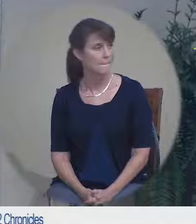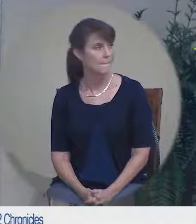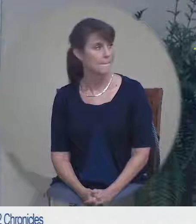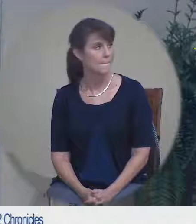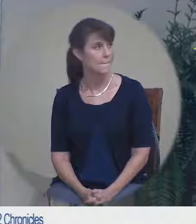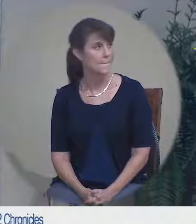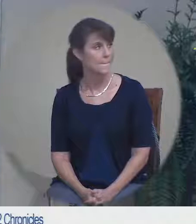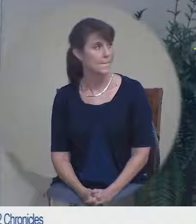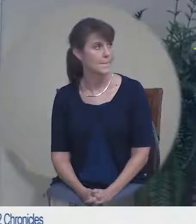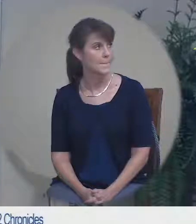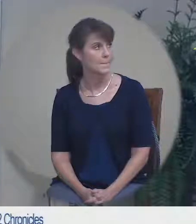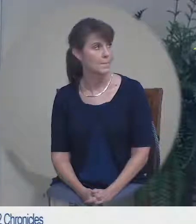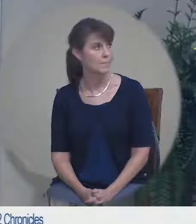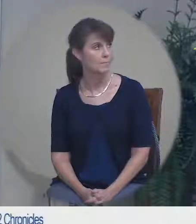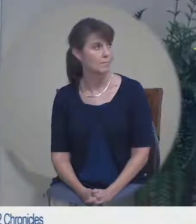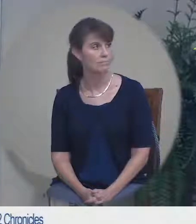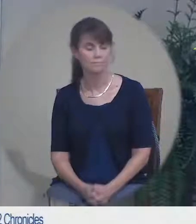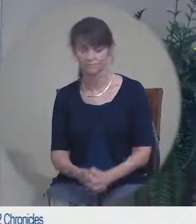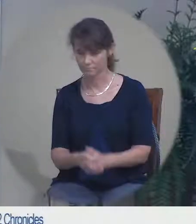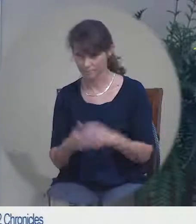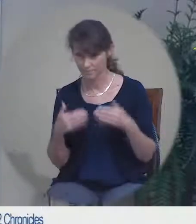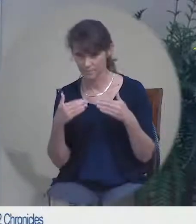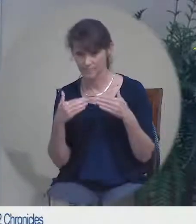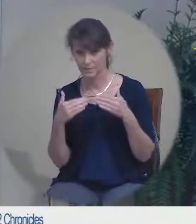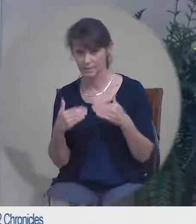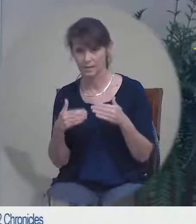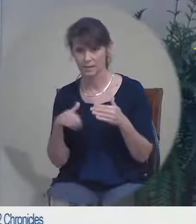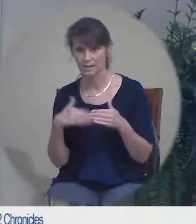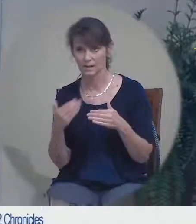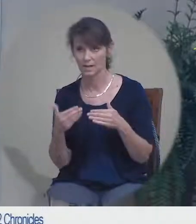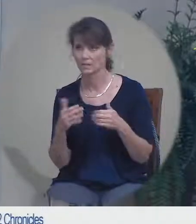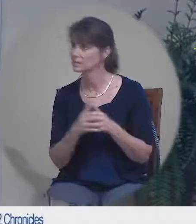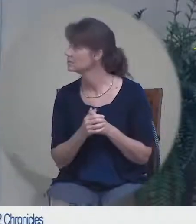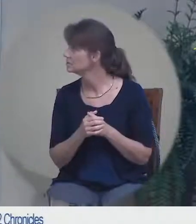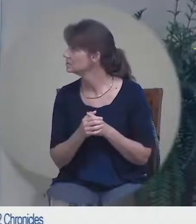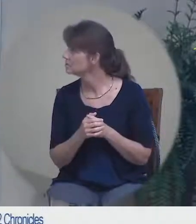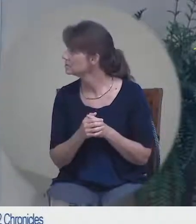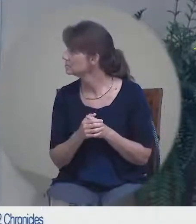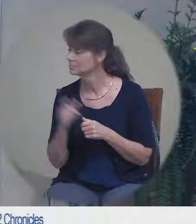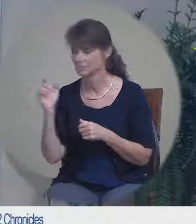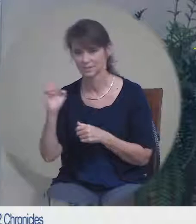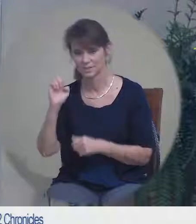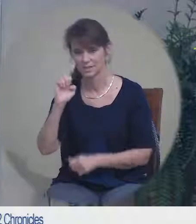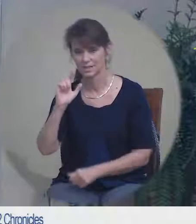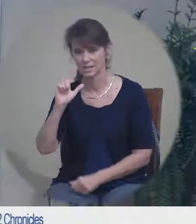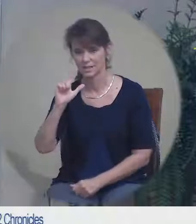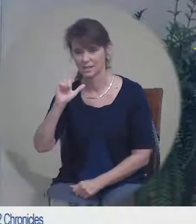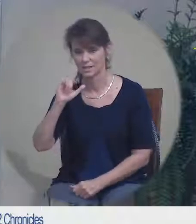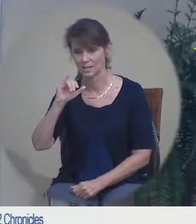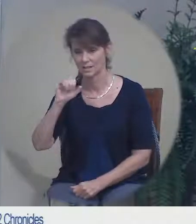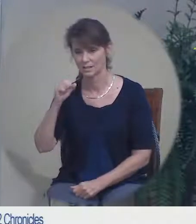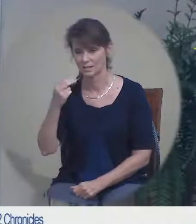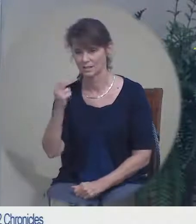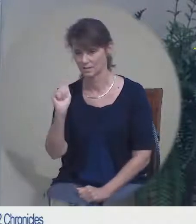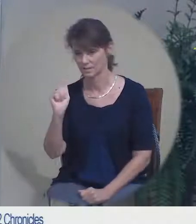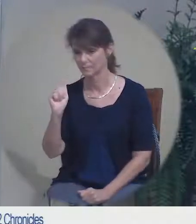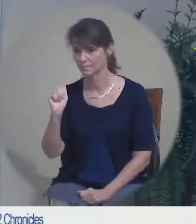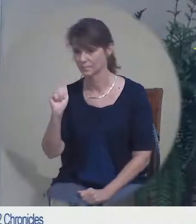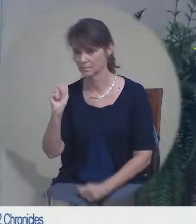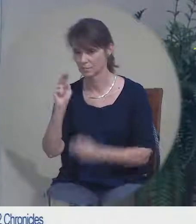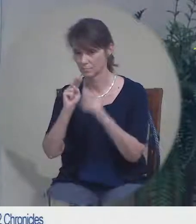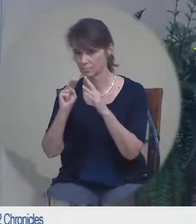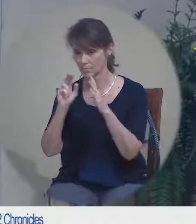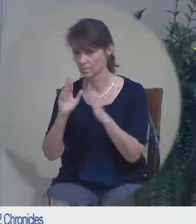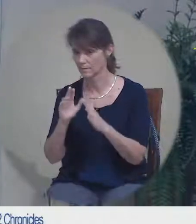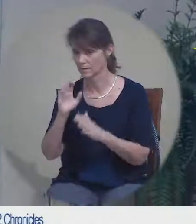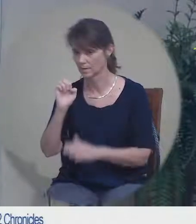Okay. Let's move on and spend just a little bit of time up with Elisha, because this is the